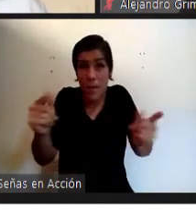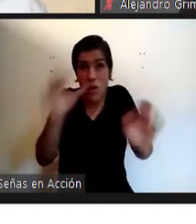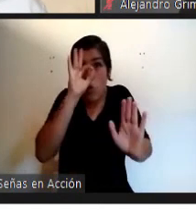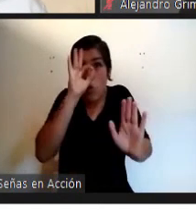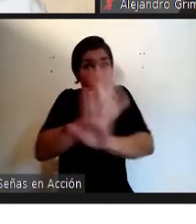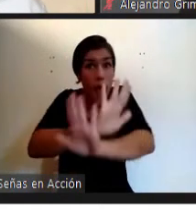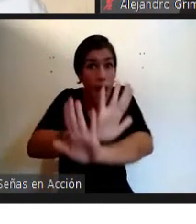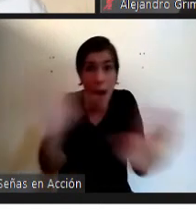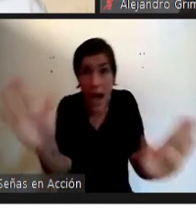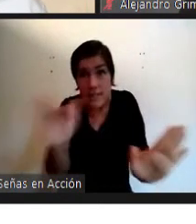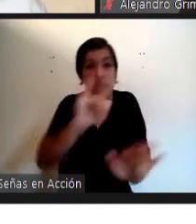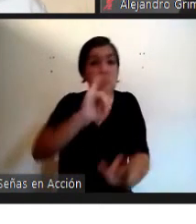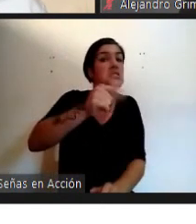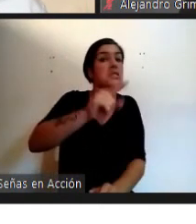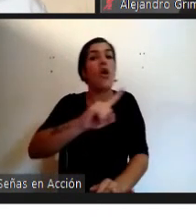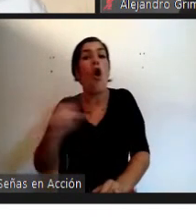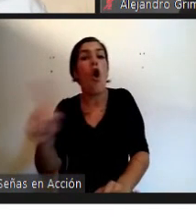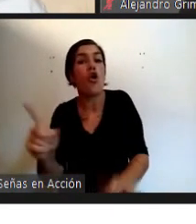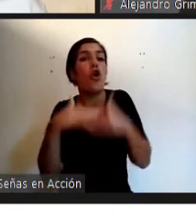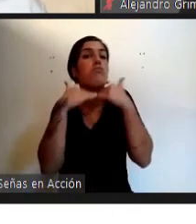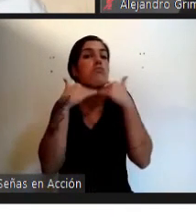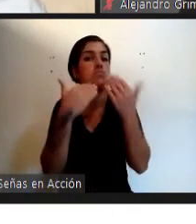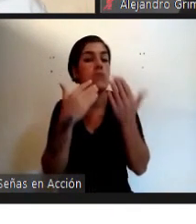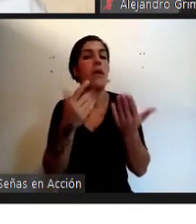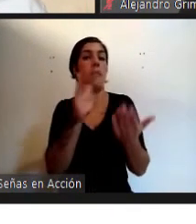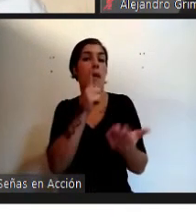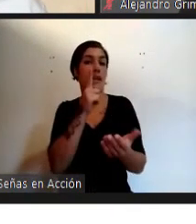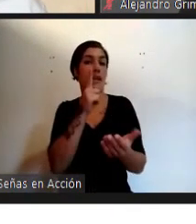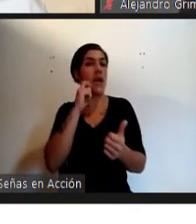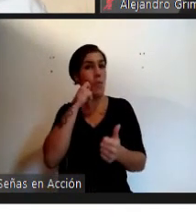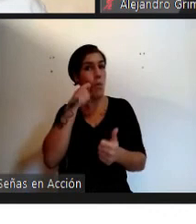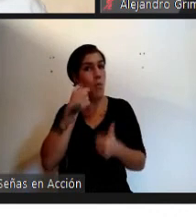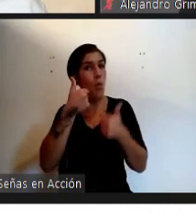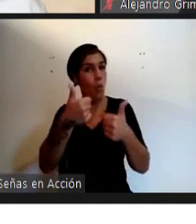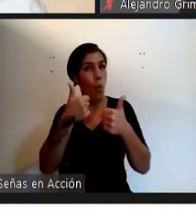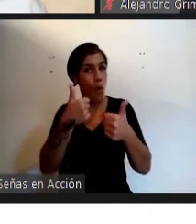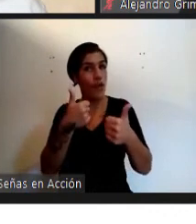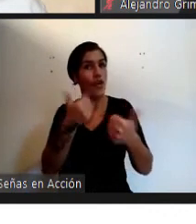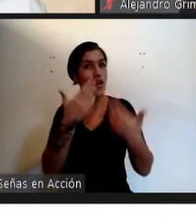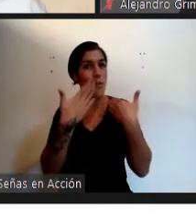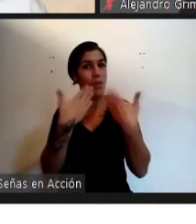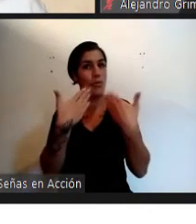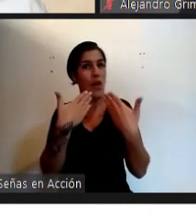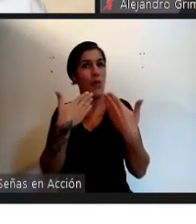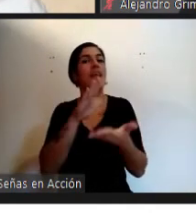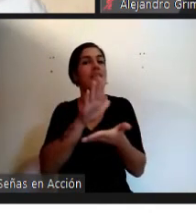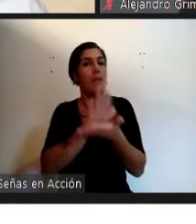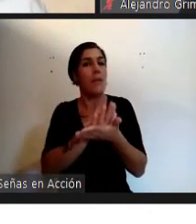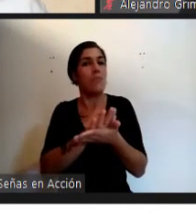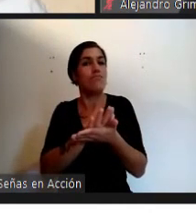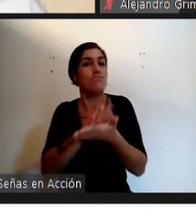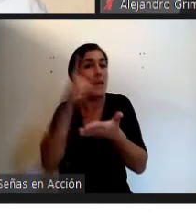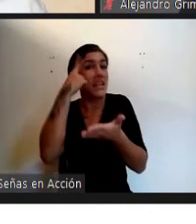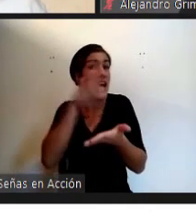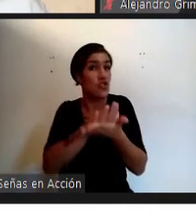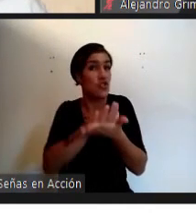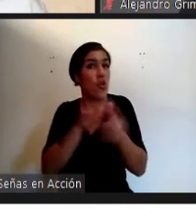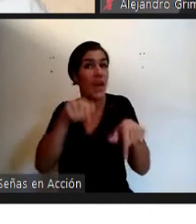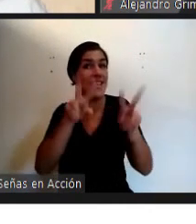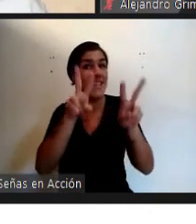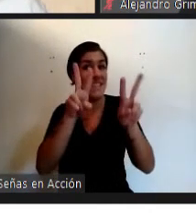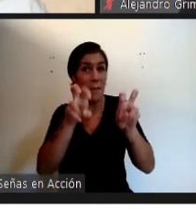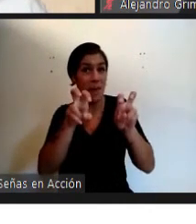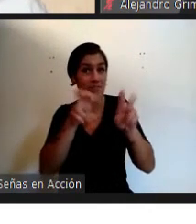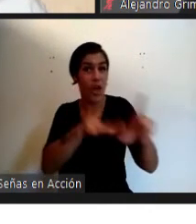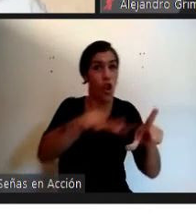of to the tension between the local and the global ones, this being one of the leitmotifs we have been discussing so far in Bienal Sur,